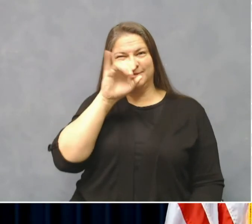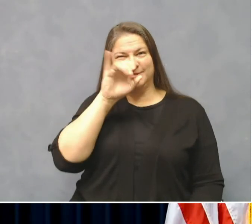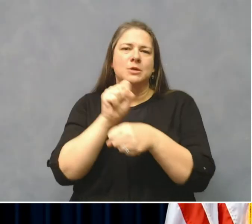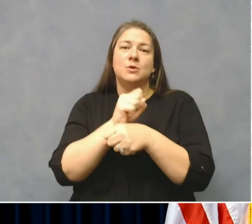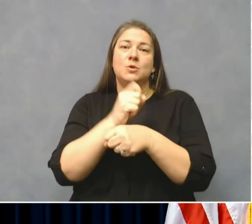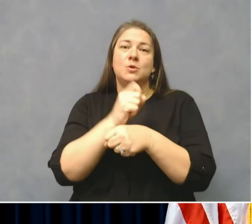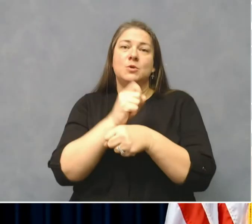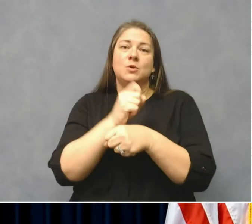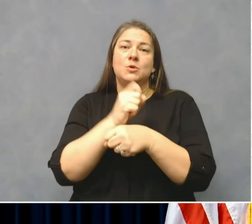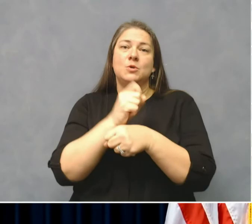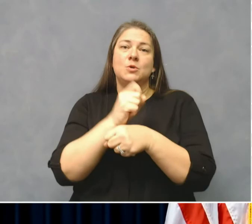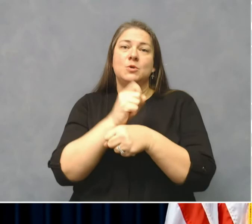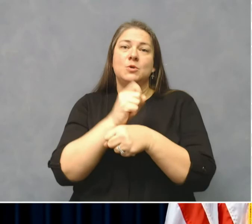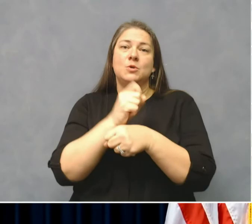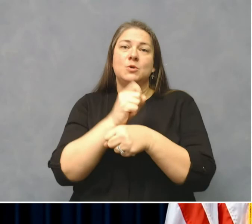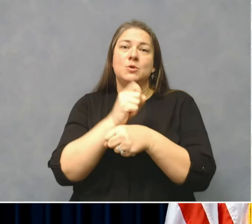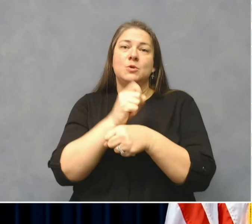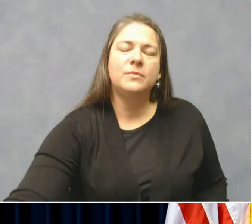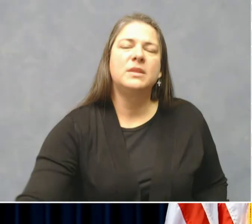Yesterday